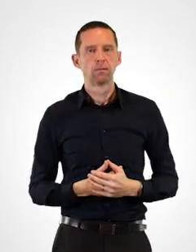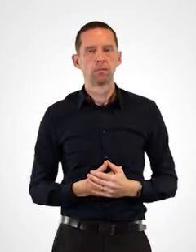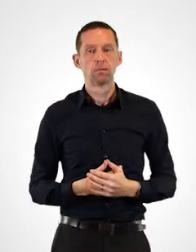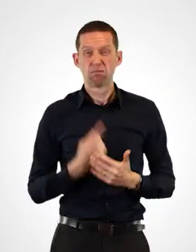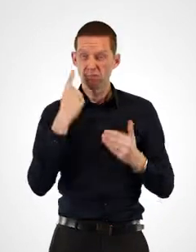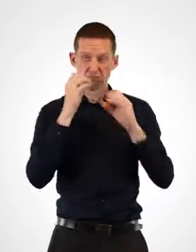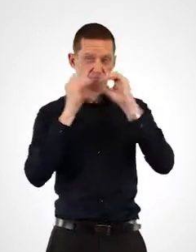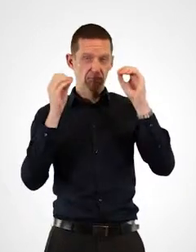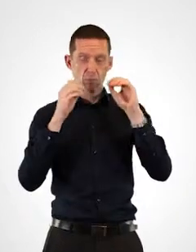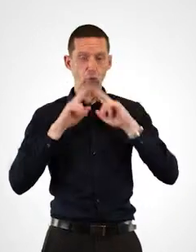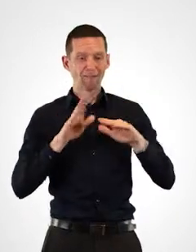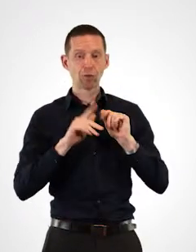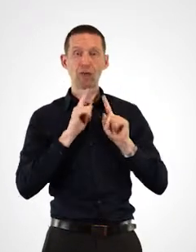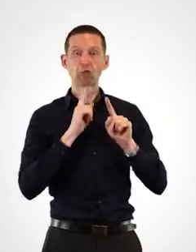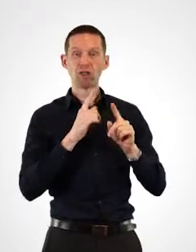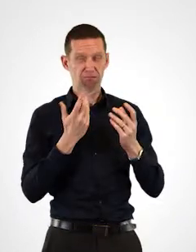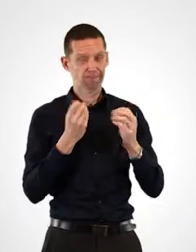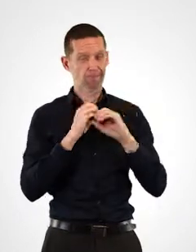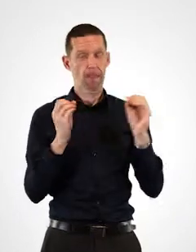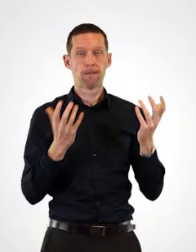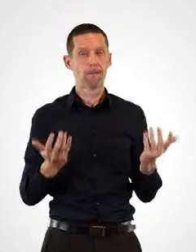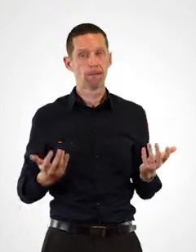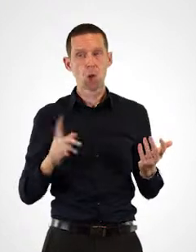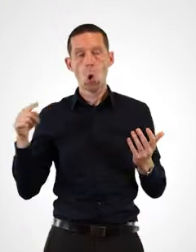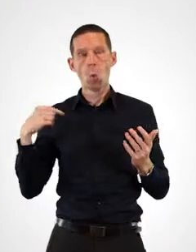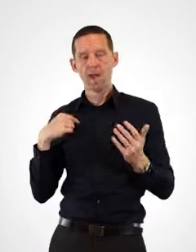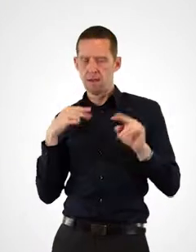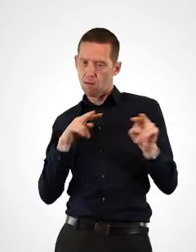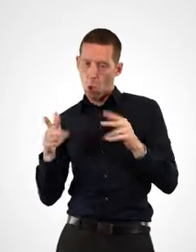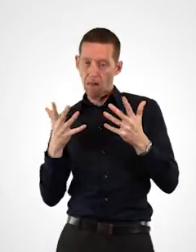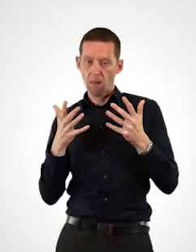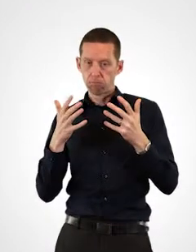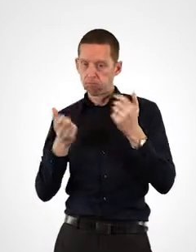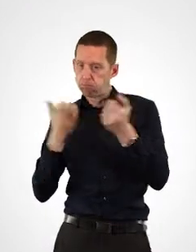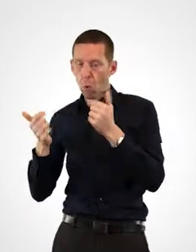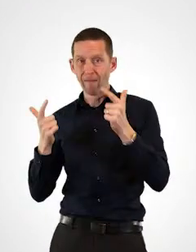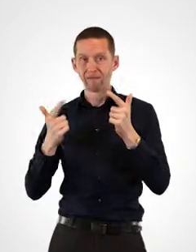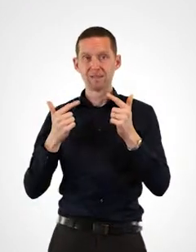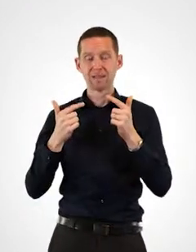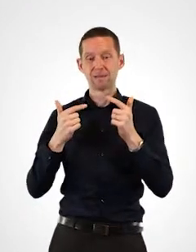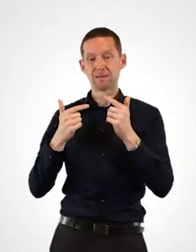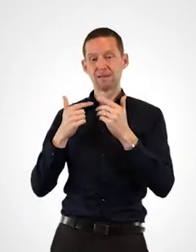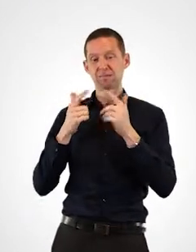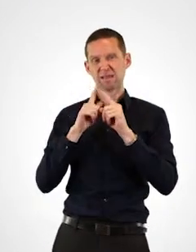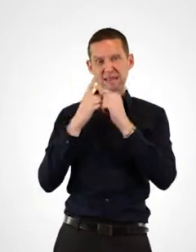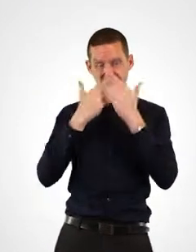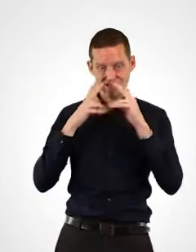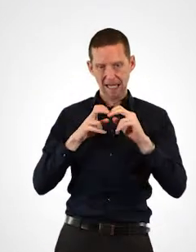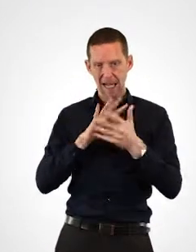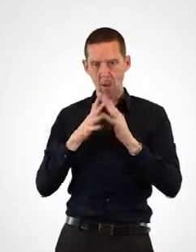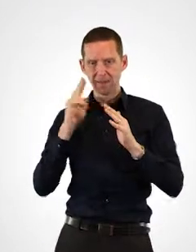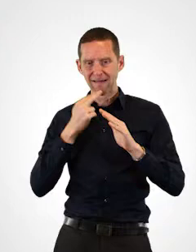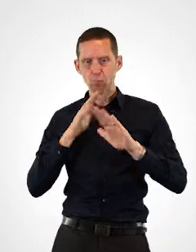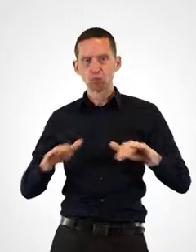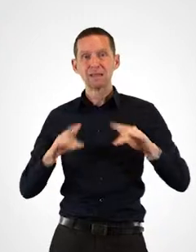research on instruction, zero. So we had a lot of studies looking at how deaf children spell, and there were only 17 studies